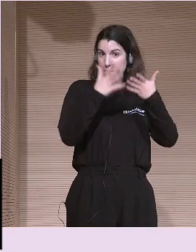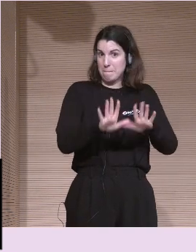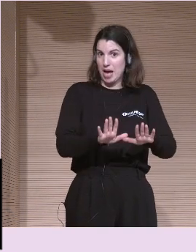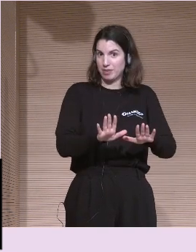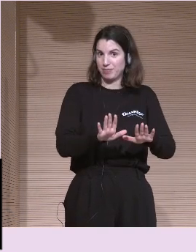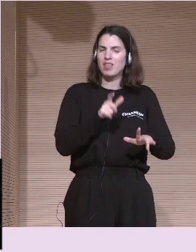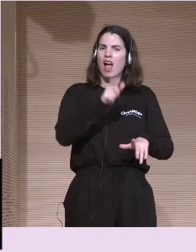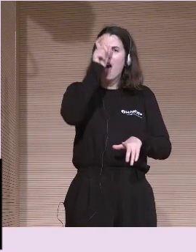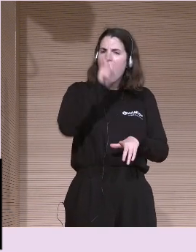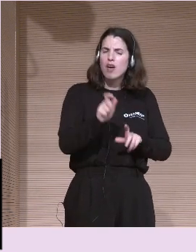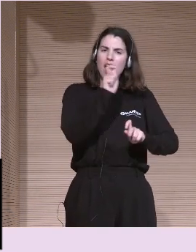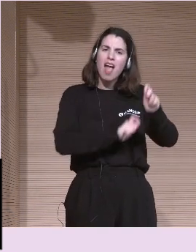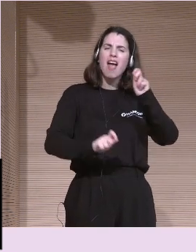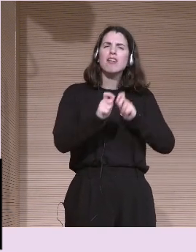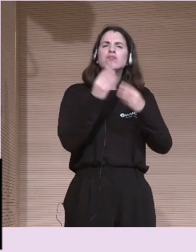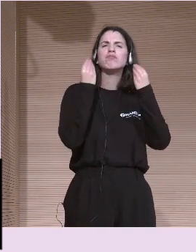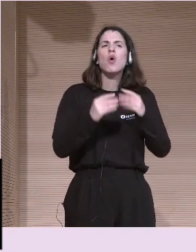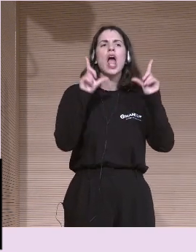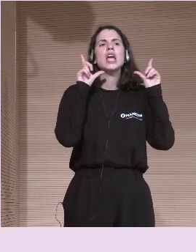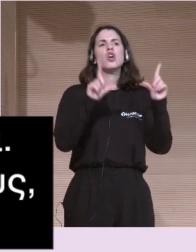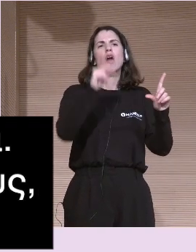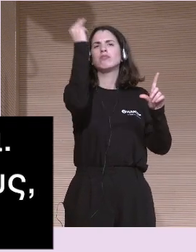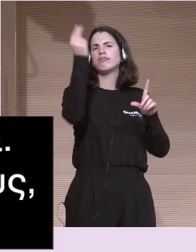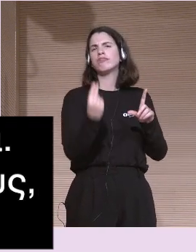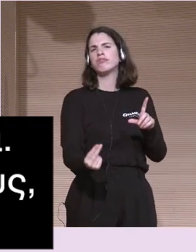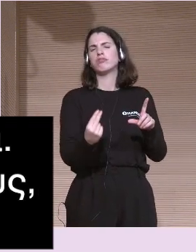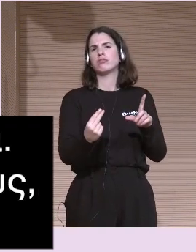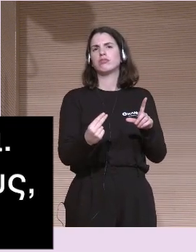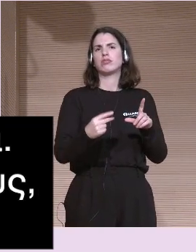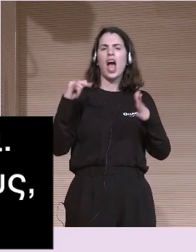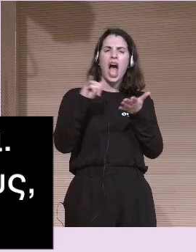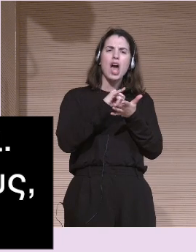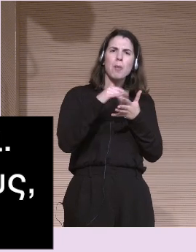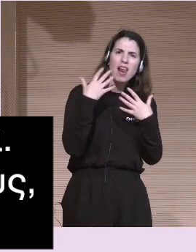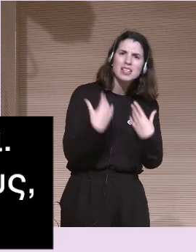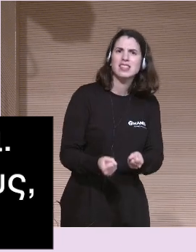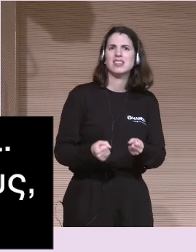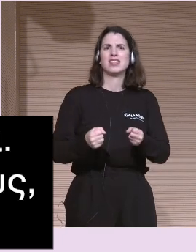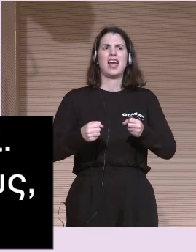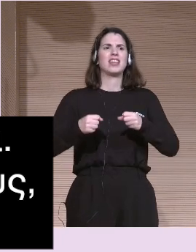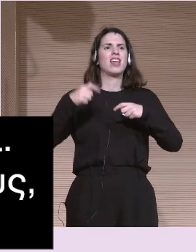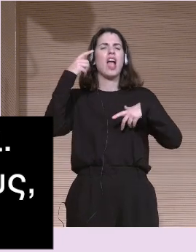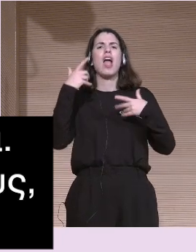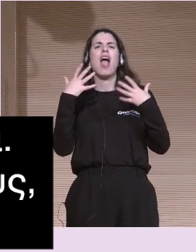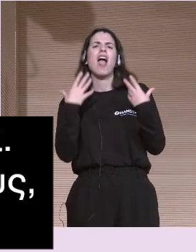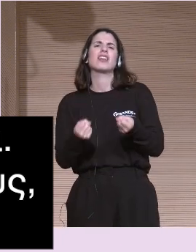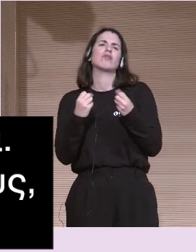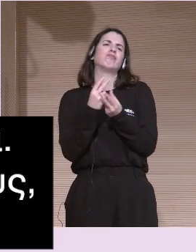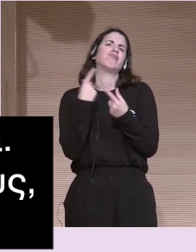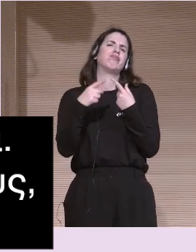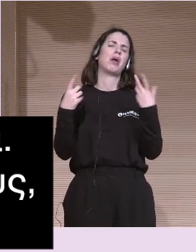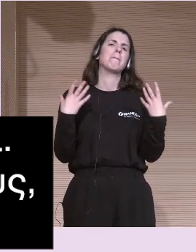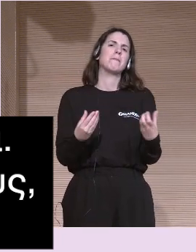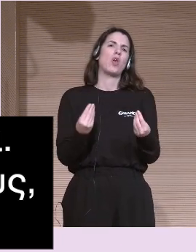a lovely artist called Jiro Osuga. And there are all sorts of strange things happening in that picture. There are aliens taking flights, and there